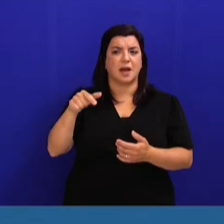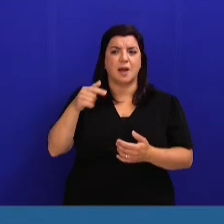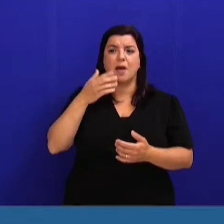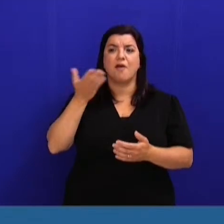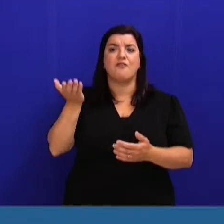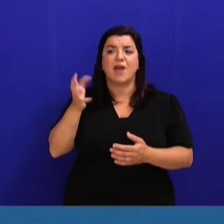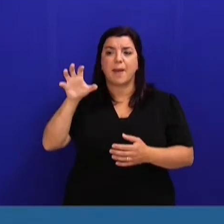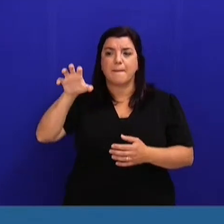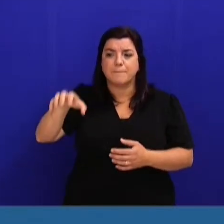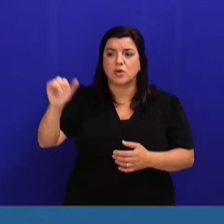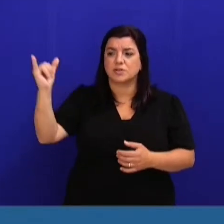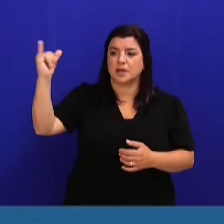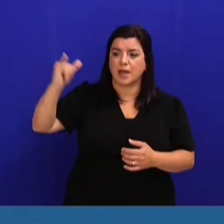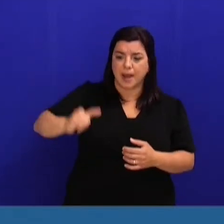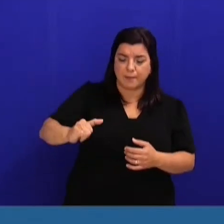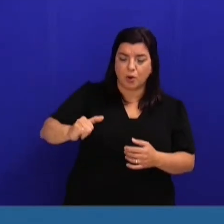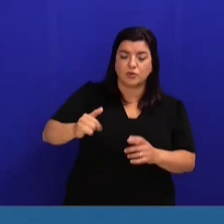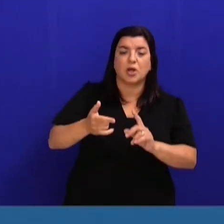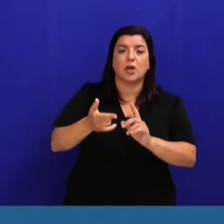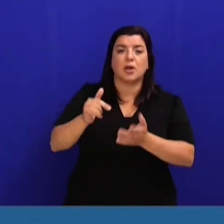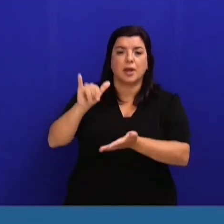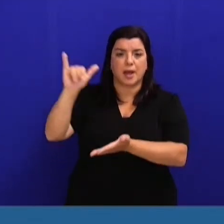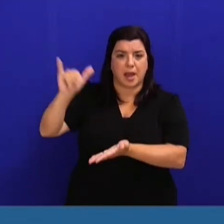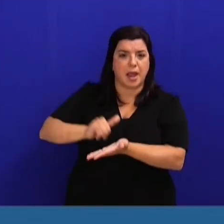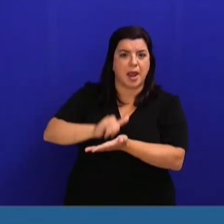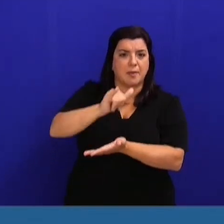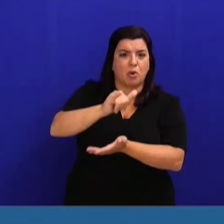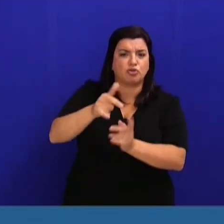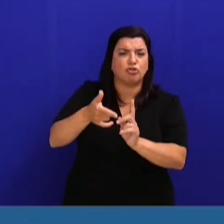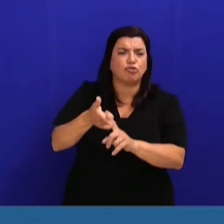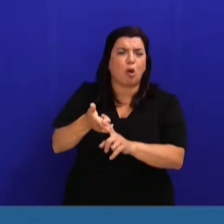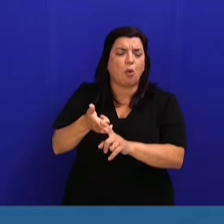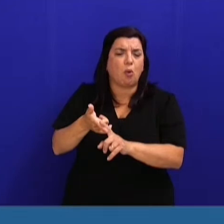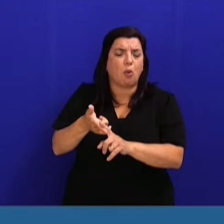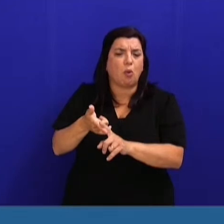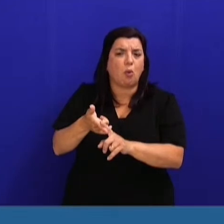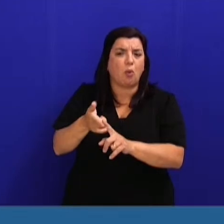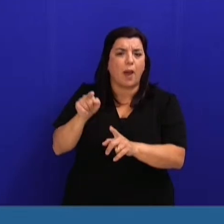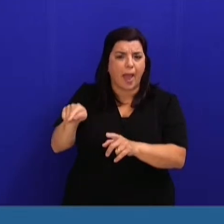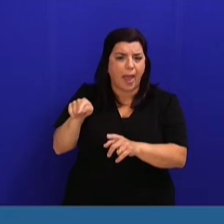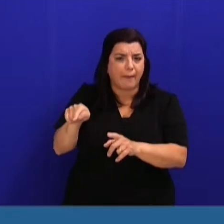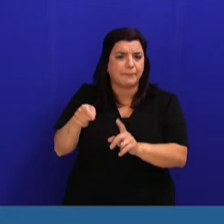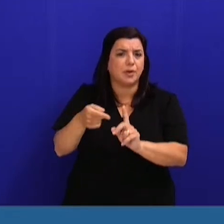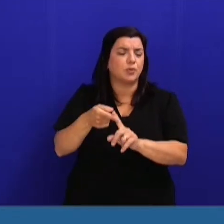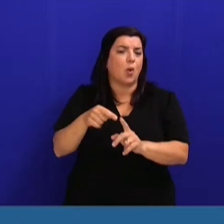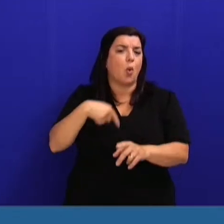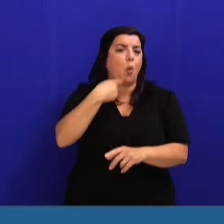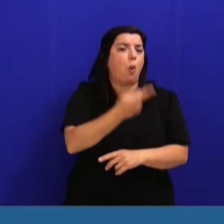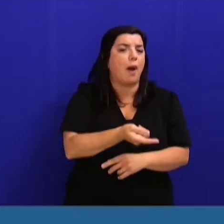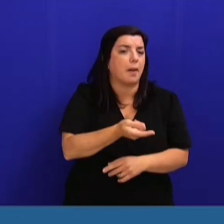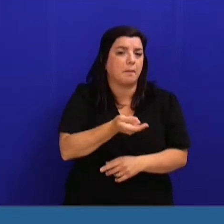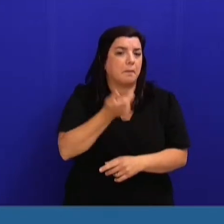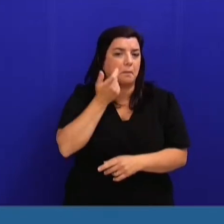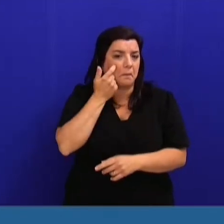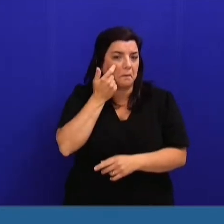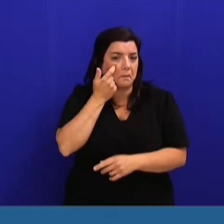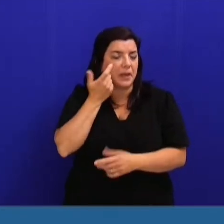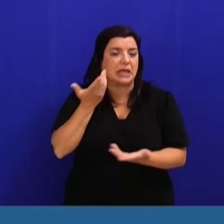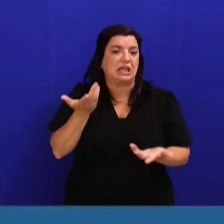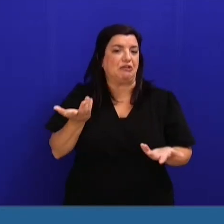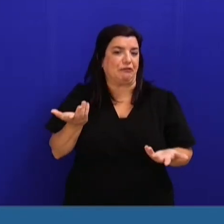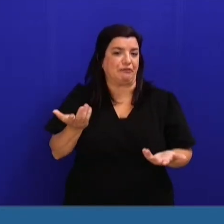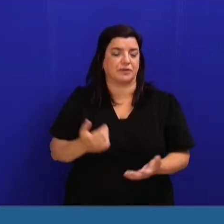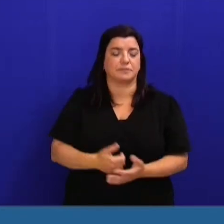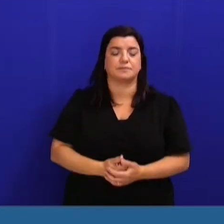jew joħorġu aktar tard. Il-każi attivi veru naqsu ħafna ħdej li kienet ikollna, ma xorta qed